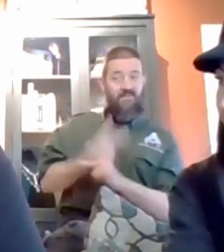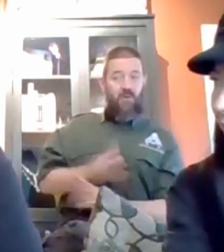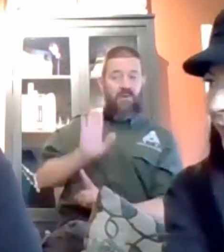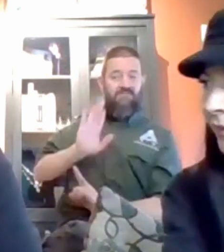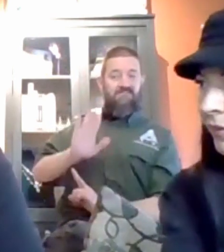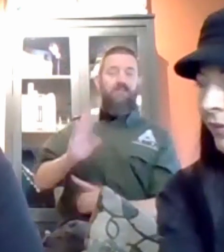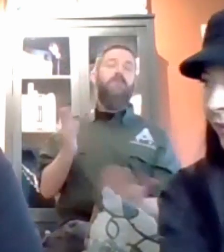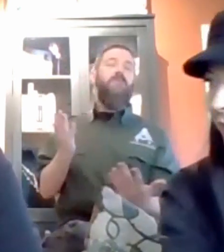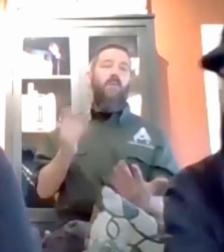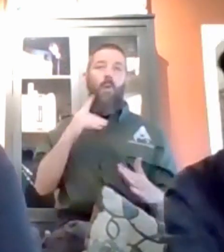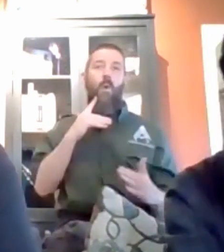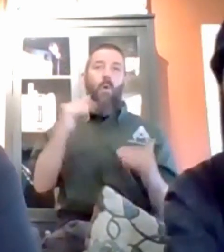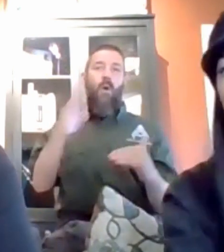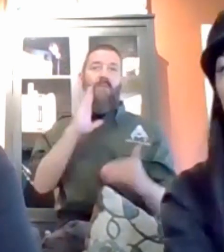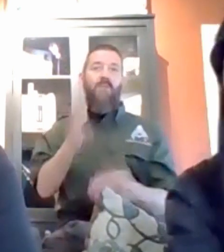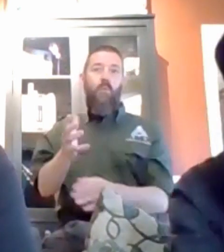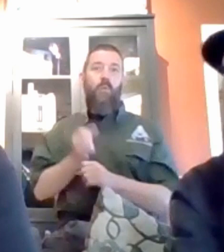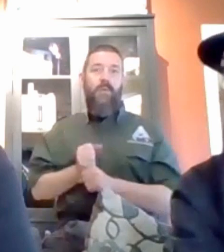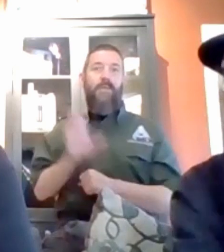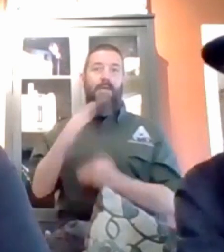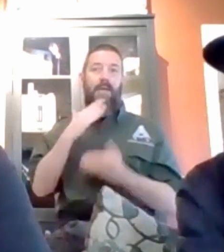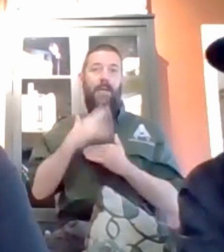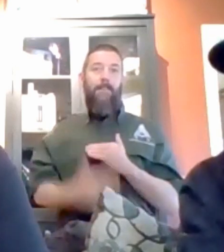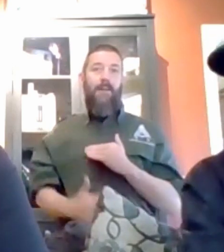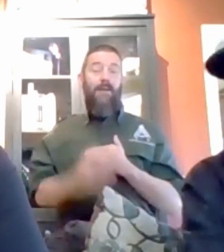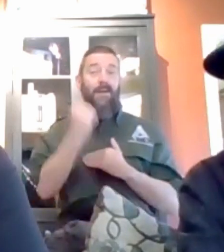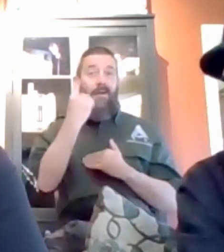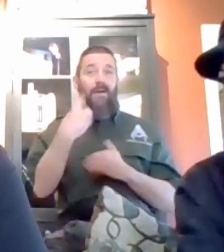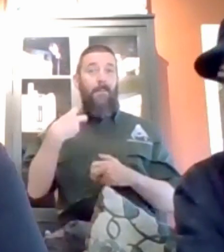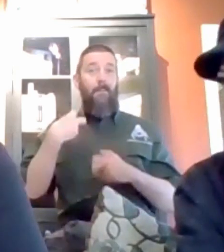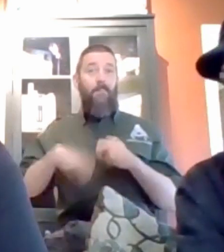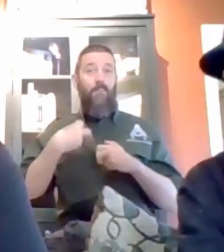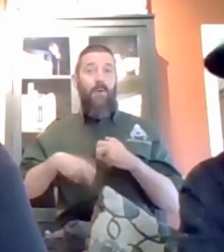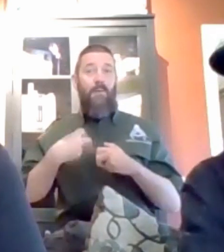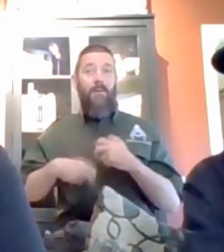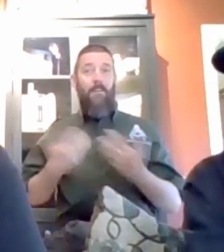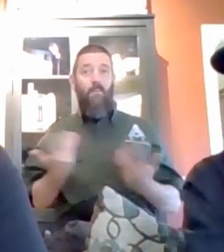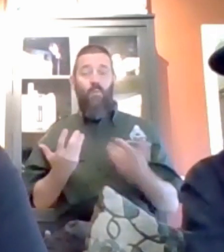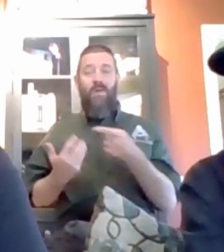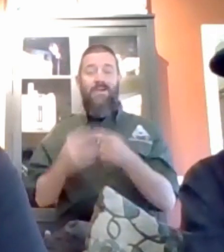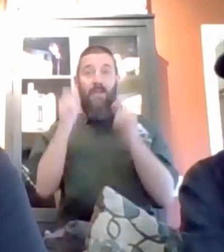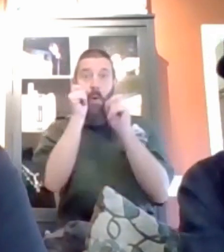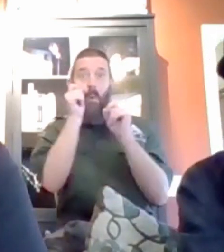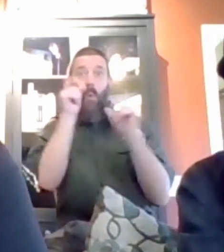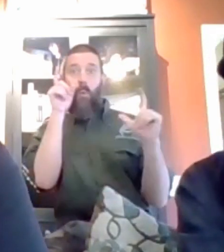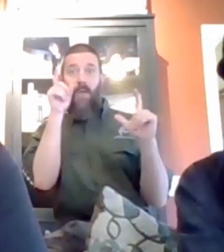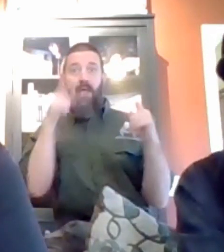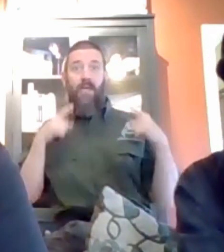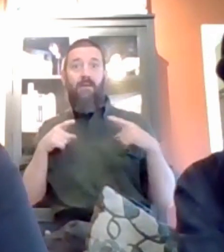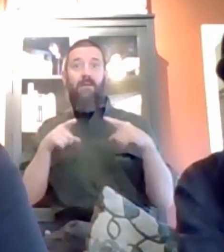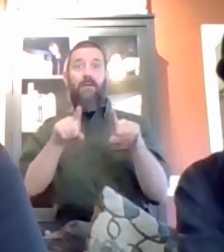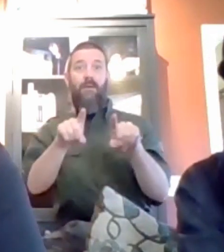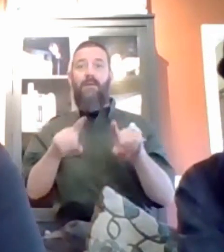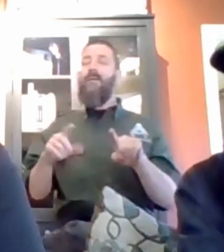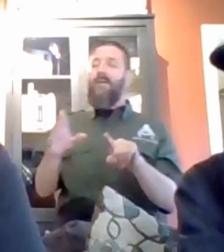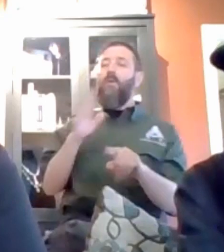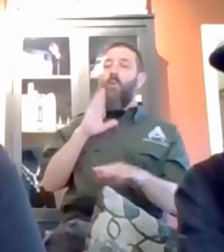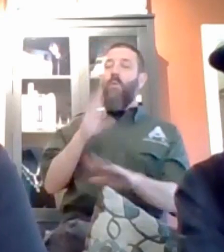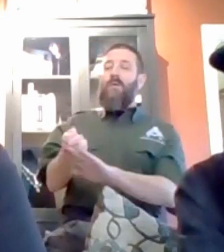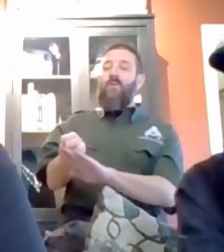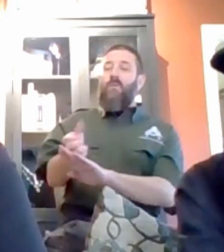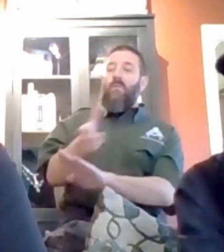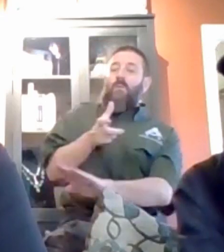trying to figure that out. It's a mystery. And so hopefully we're going to get some blood. The problem is getting blood from Riggs while he's awake, and we're not just going to knock him out to take blood for a